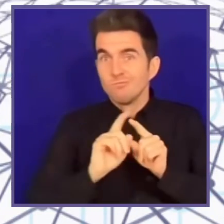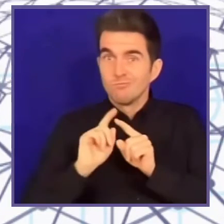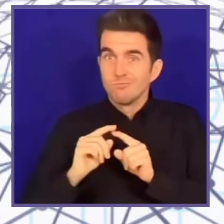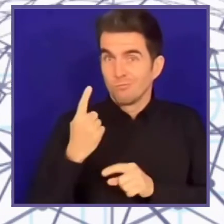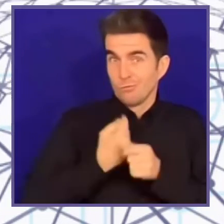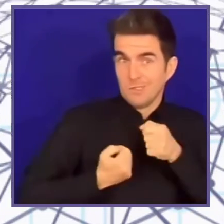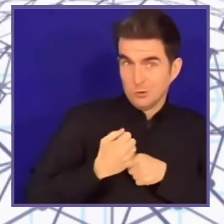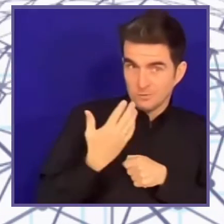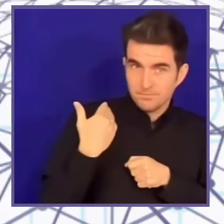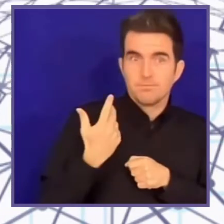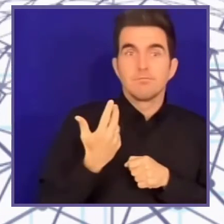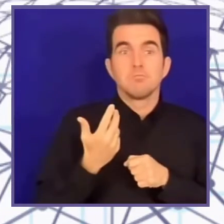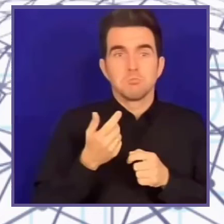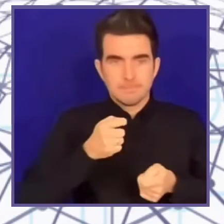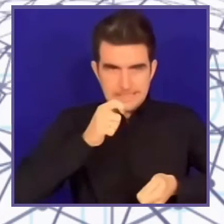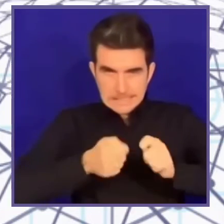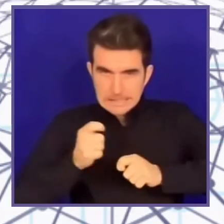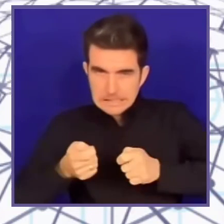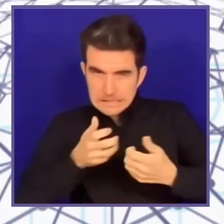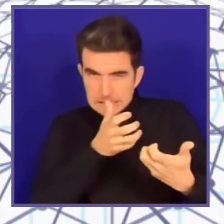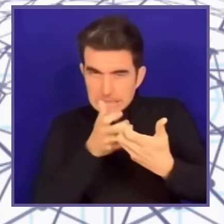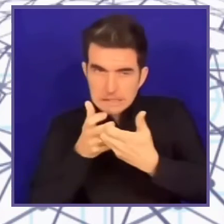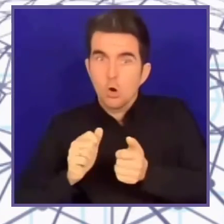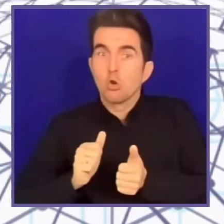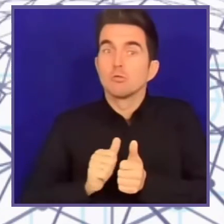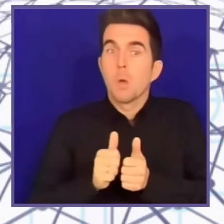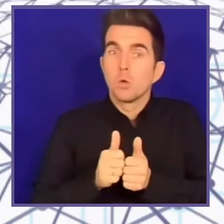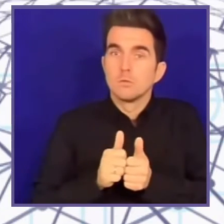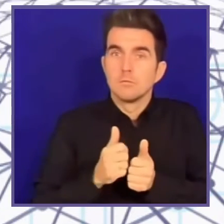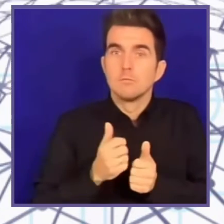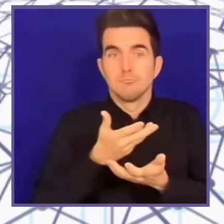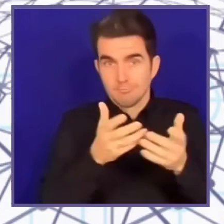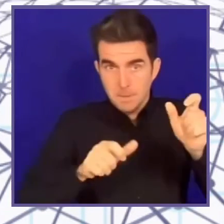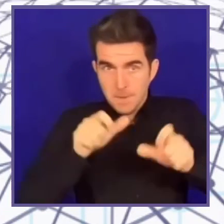regardless of whether they were on their feet or on wheelchairs or,